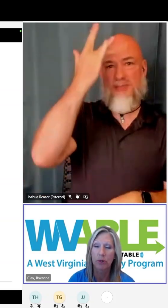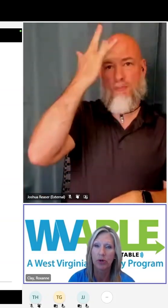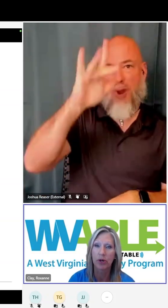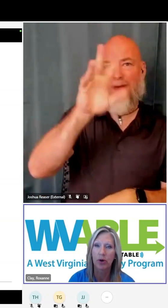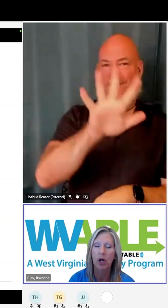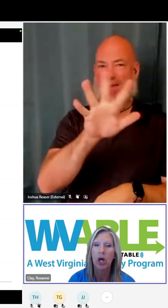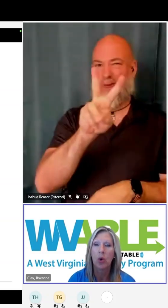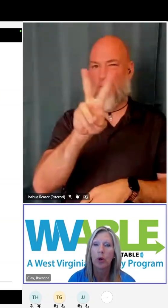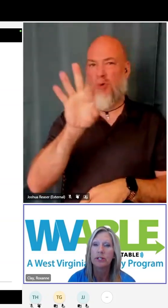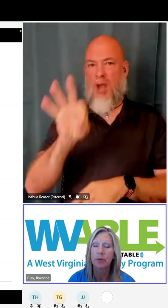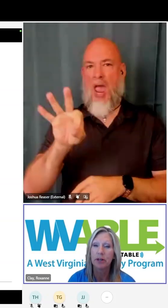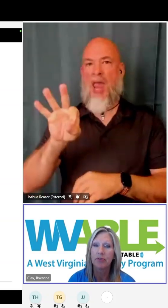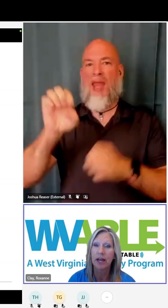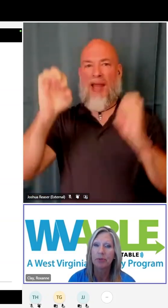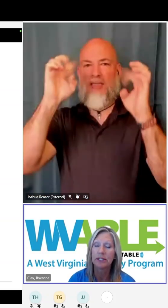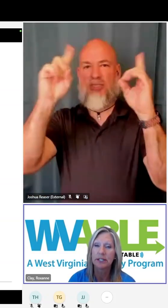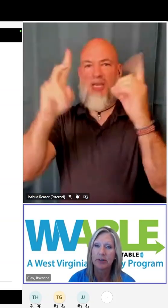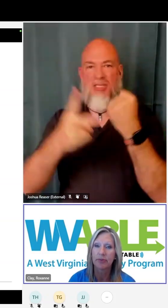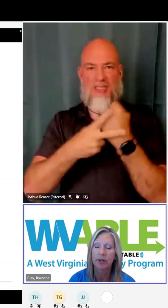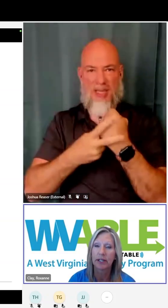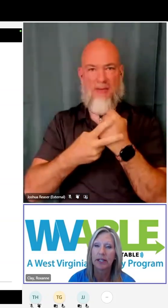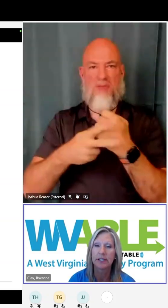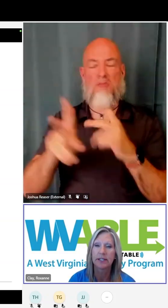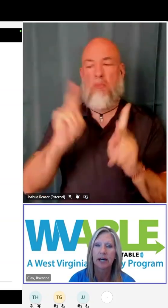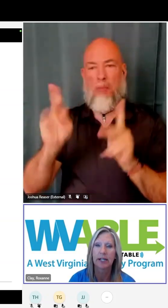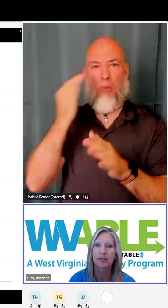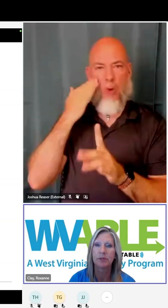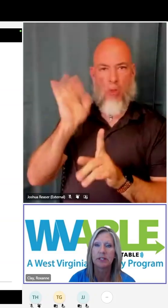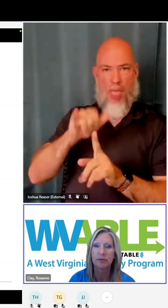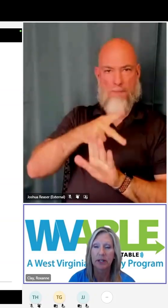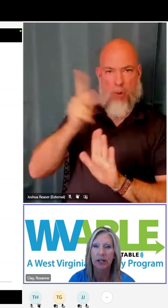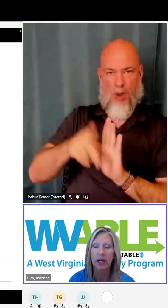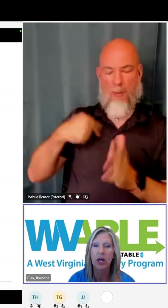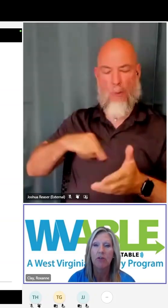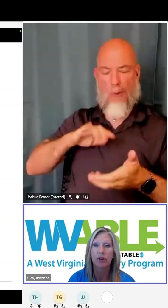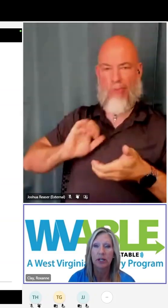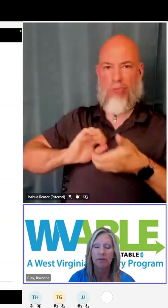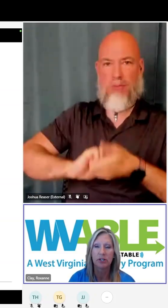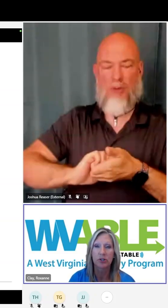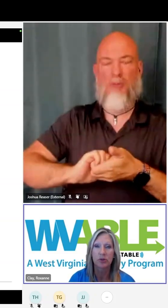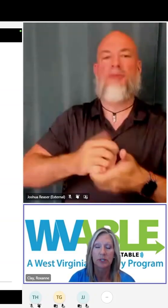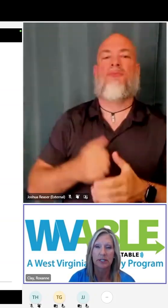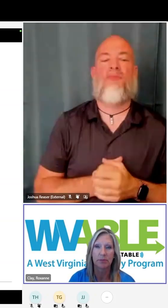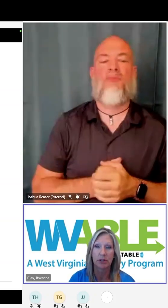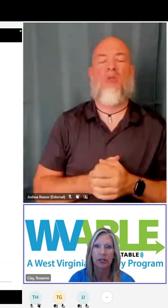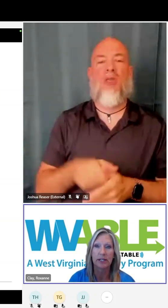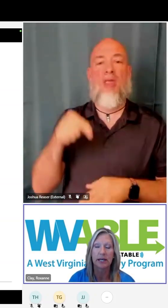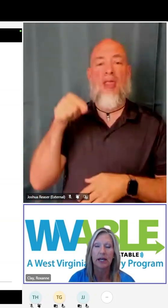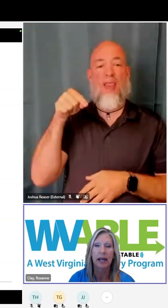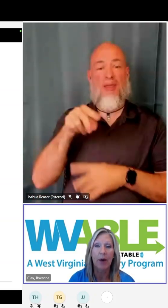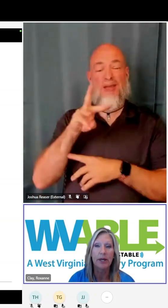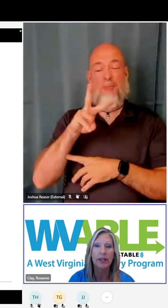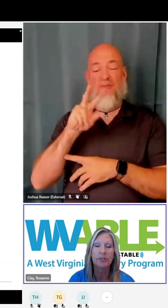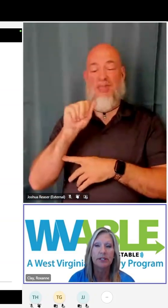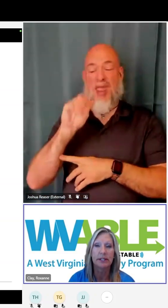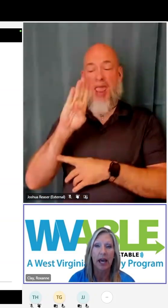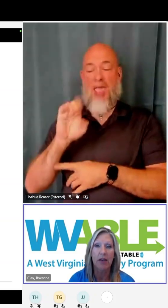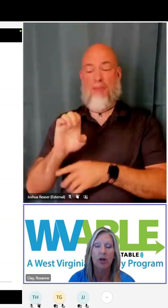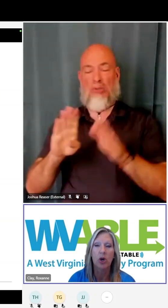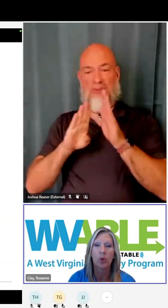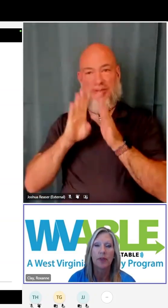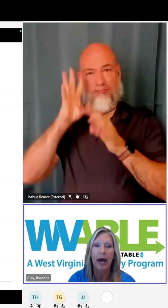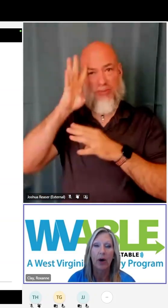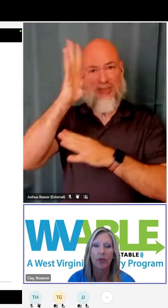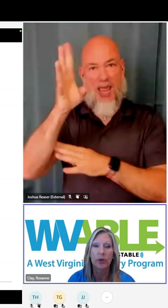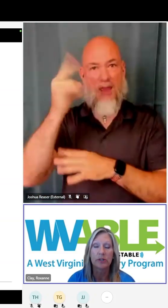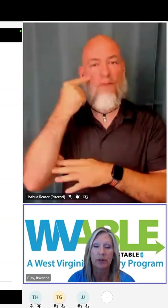people are familiar. Where WVABLE is different, it is designed specifically for individuals with disabilities, allowing them to